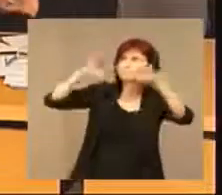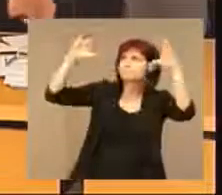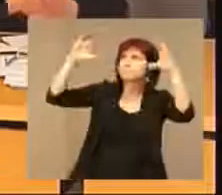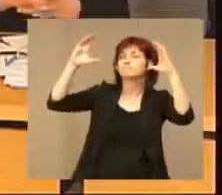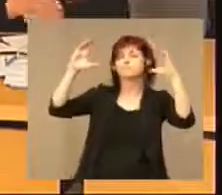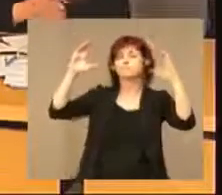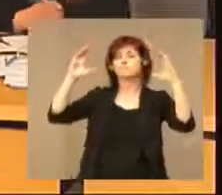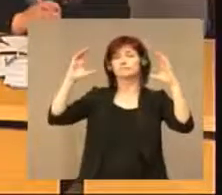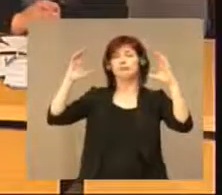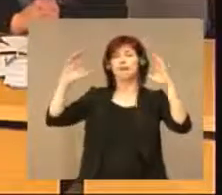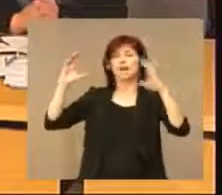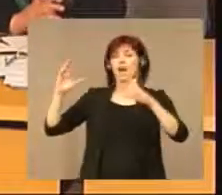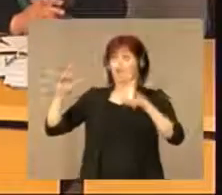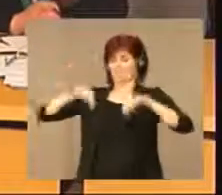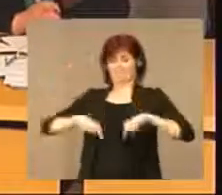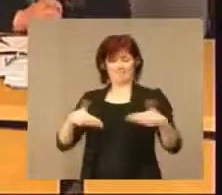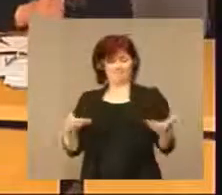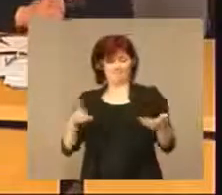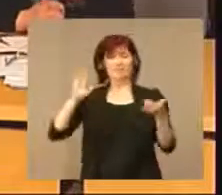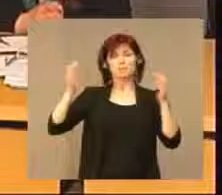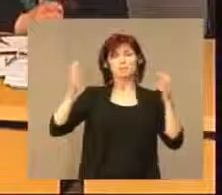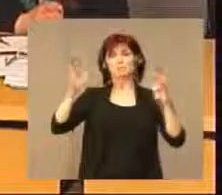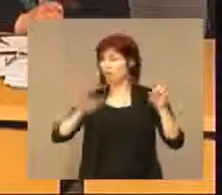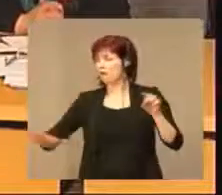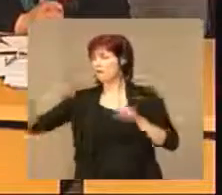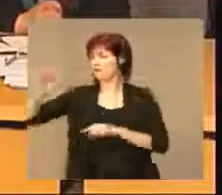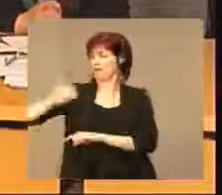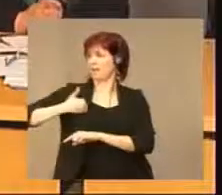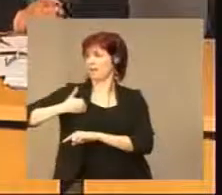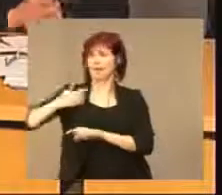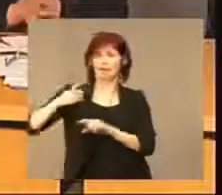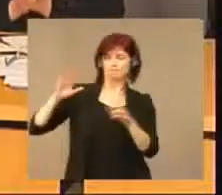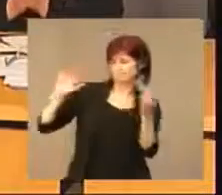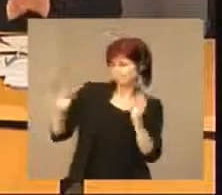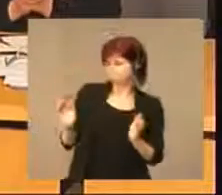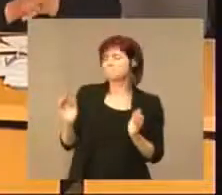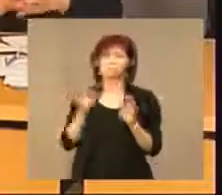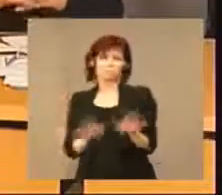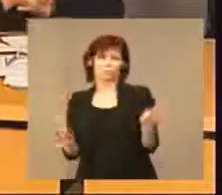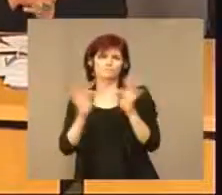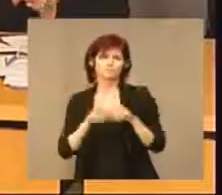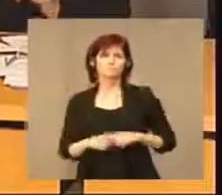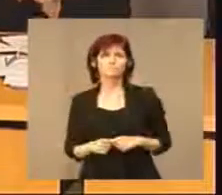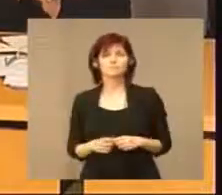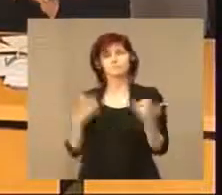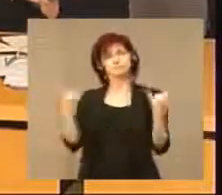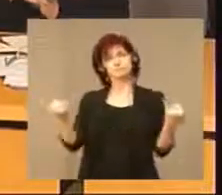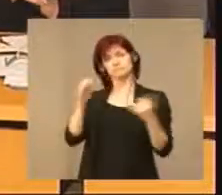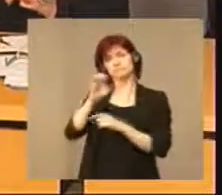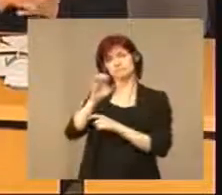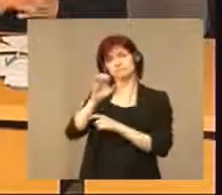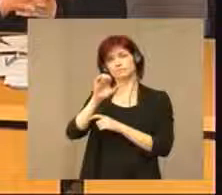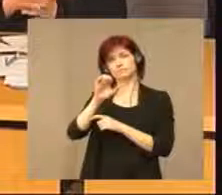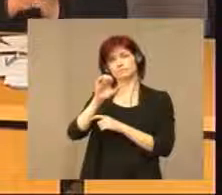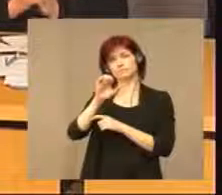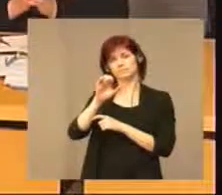to what's been done nationally. So I think that's a very important message. Thank you. Now we'll go to Elder